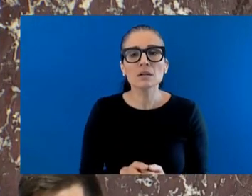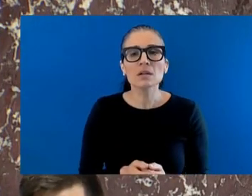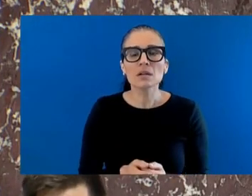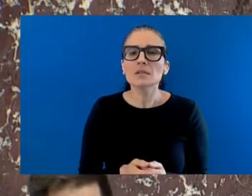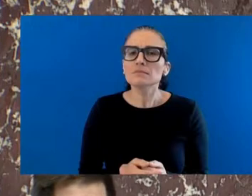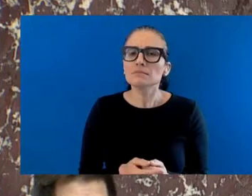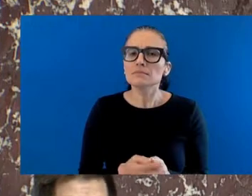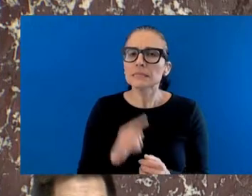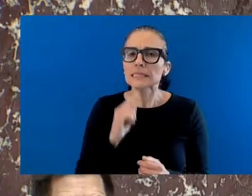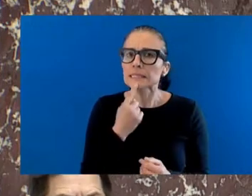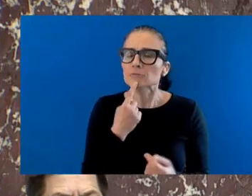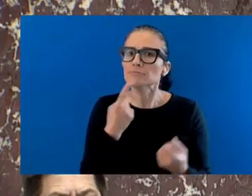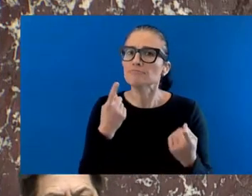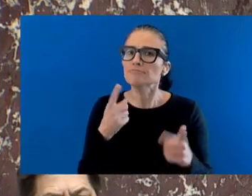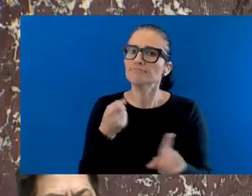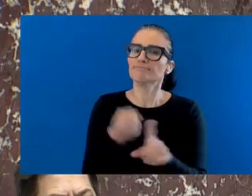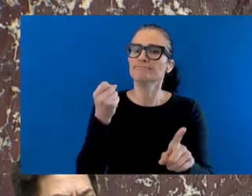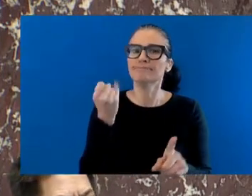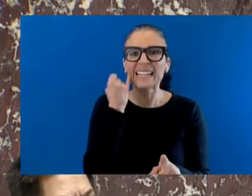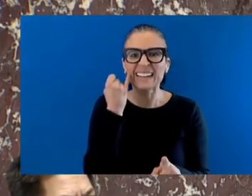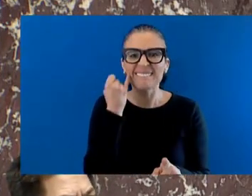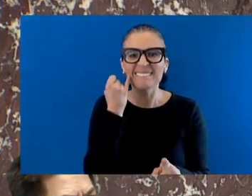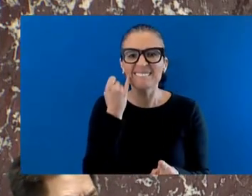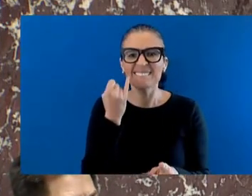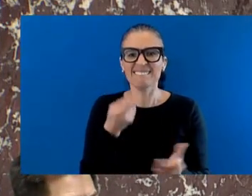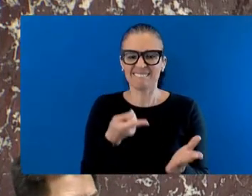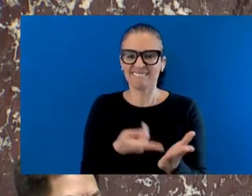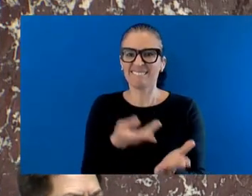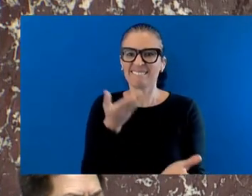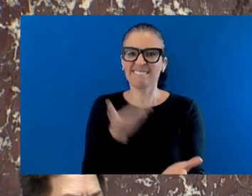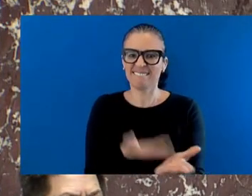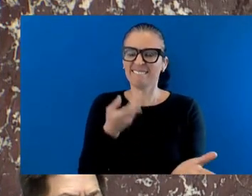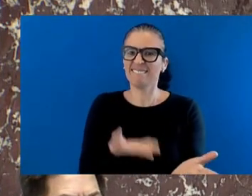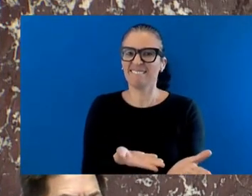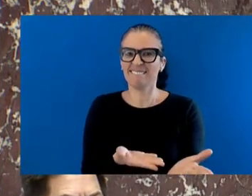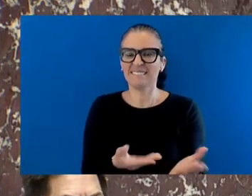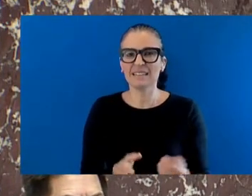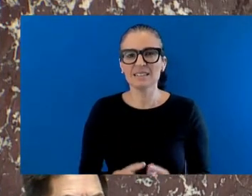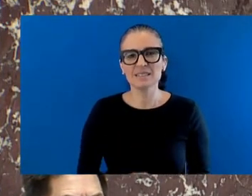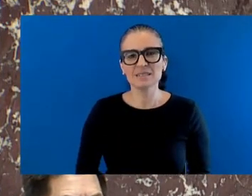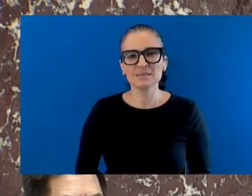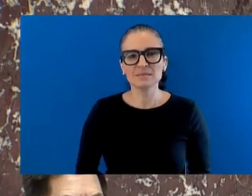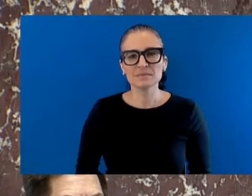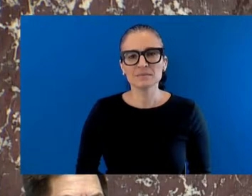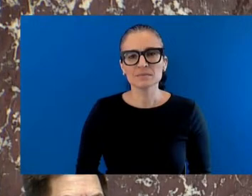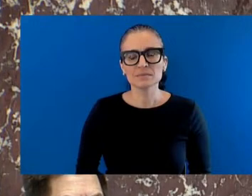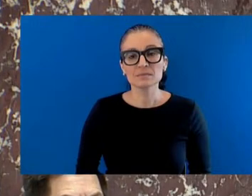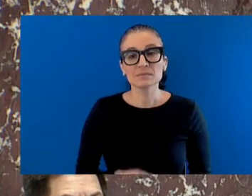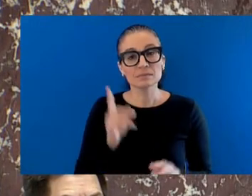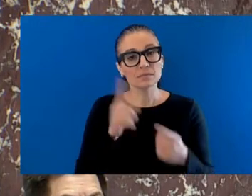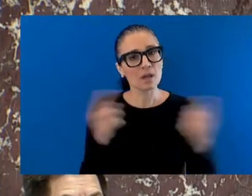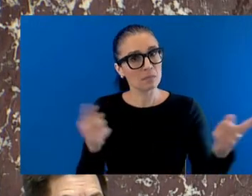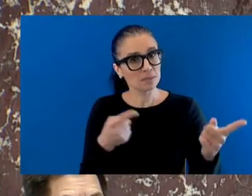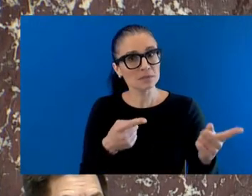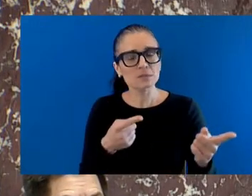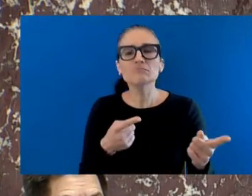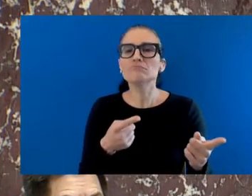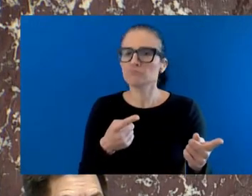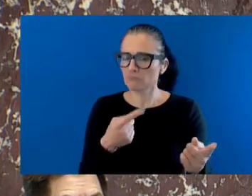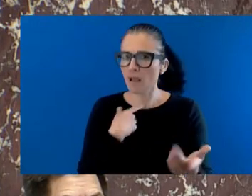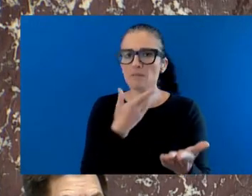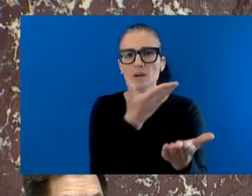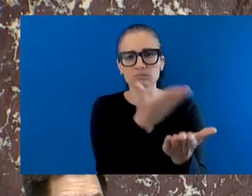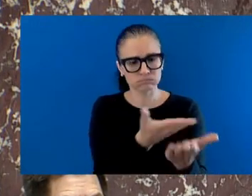be accurate. The opposition has strong evidence that there is something to look into there, and